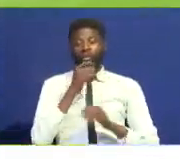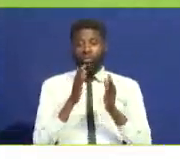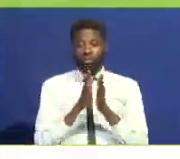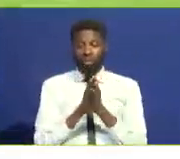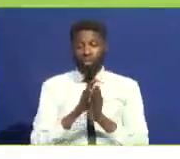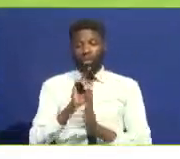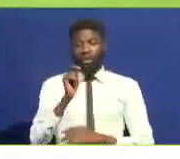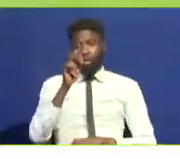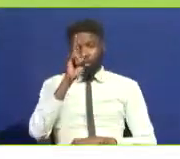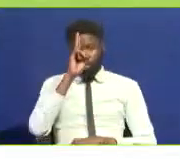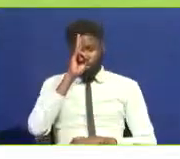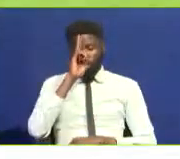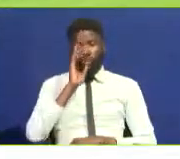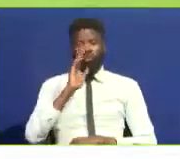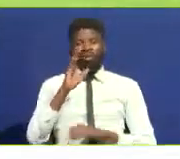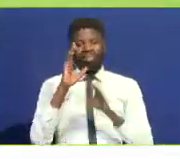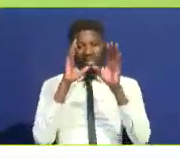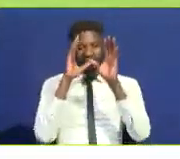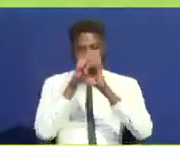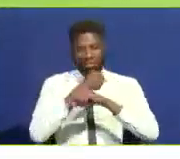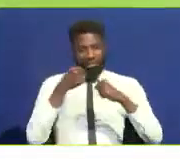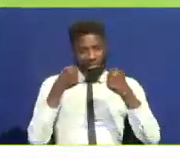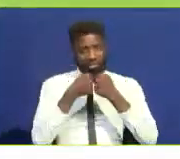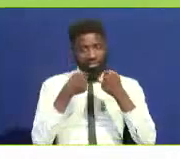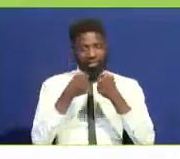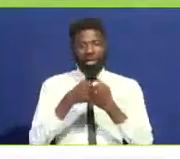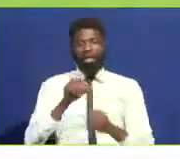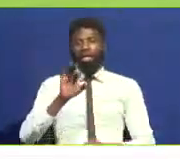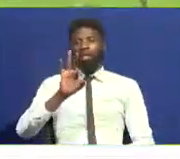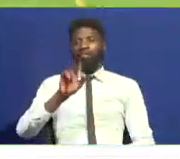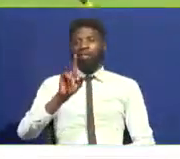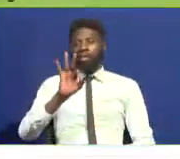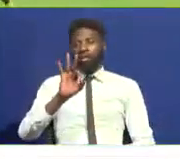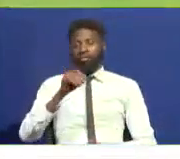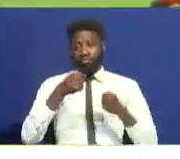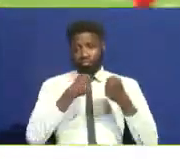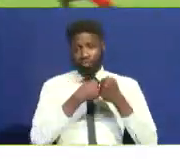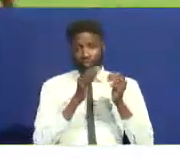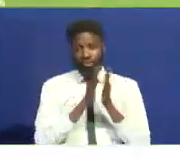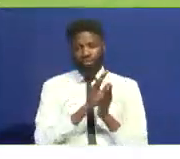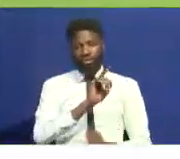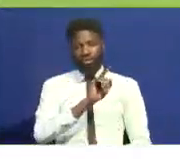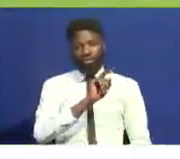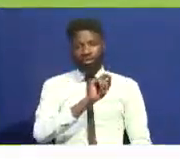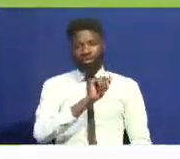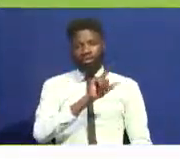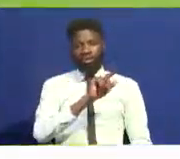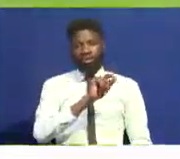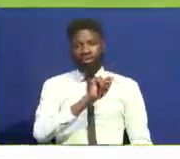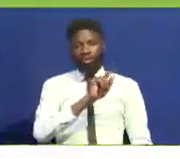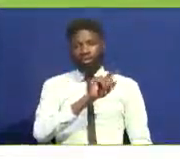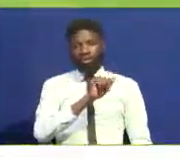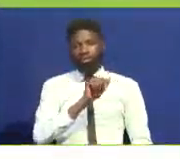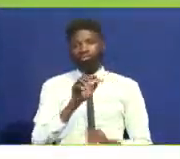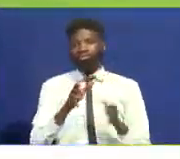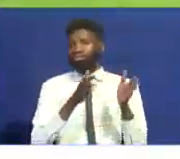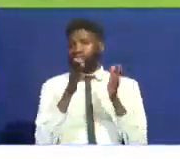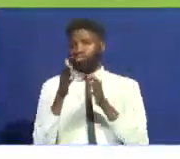FKF Premier League matches against Talanta FC and City Stars, respectively.